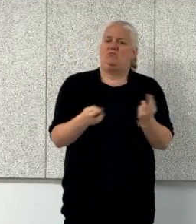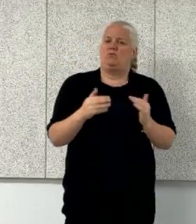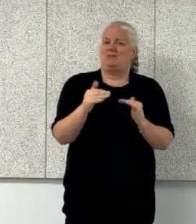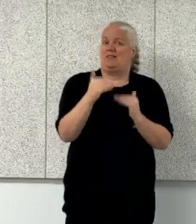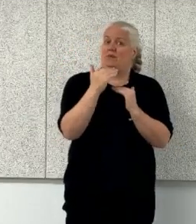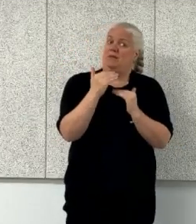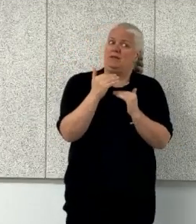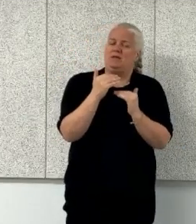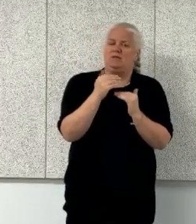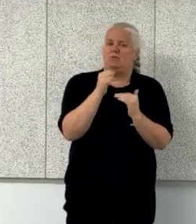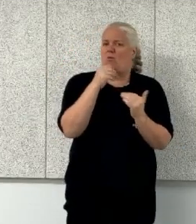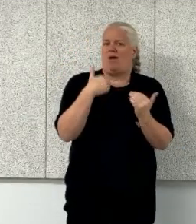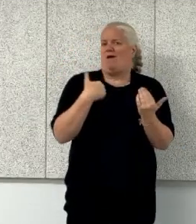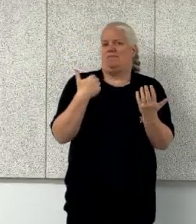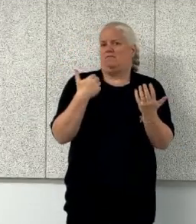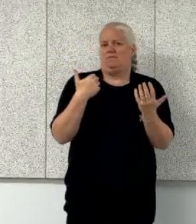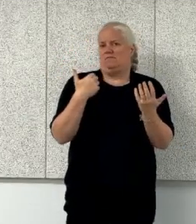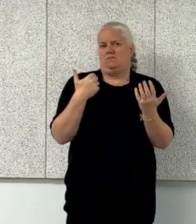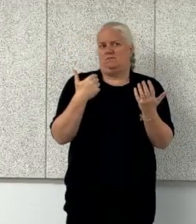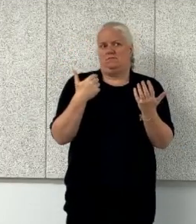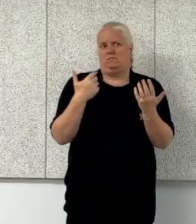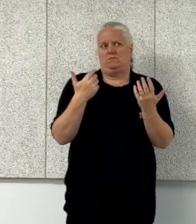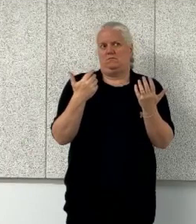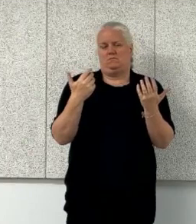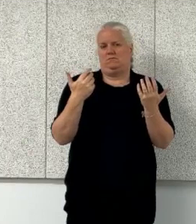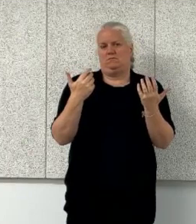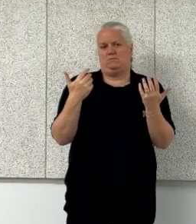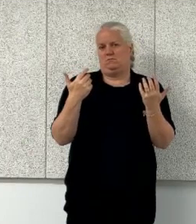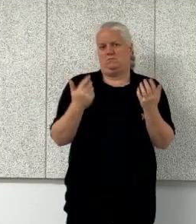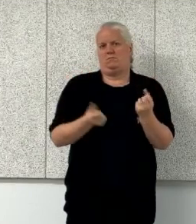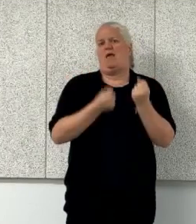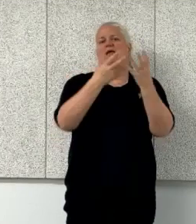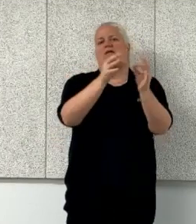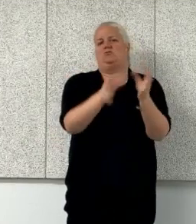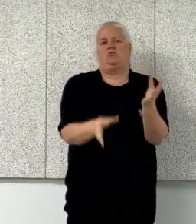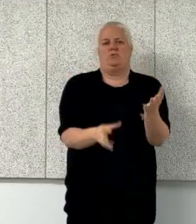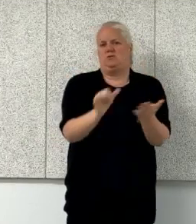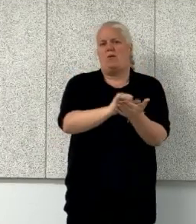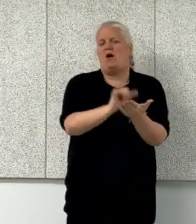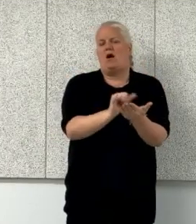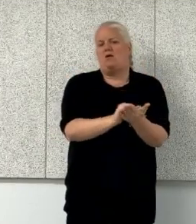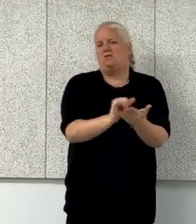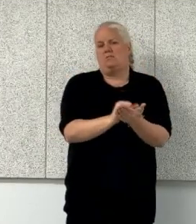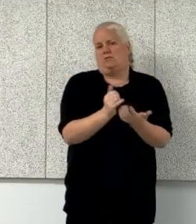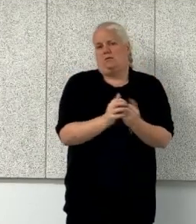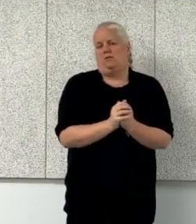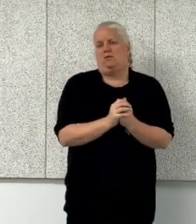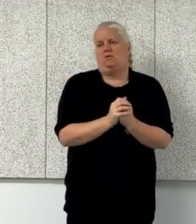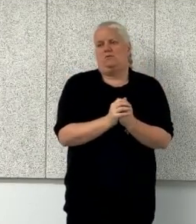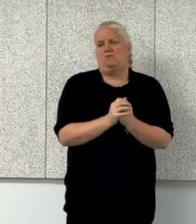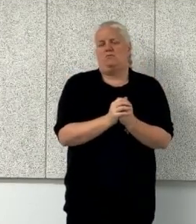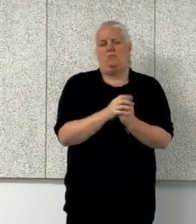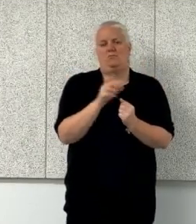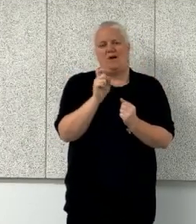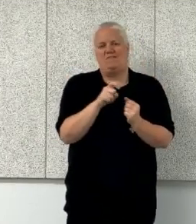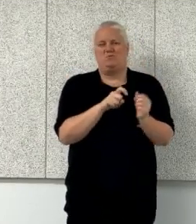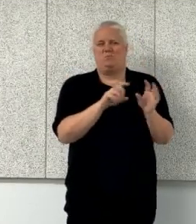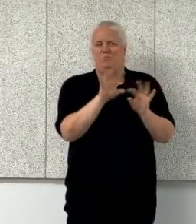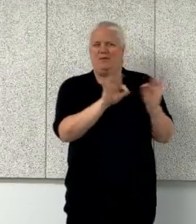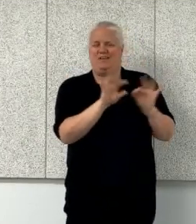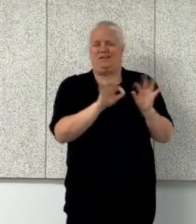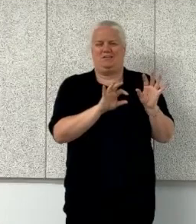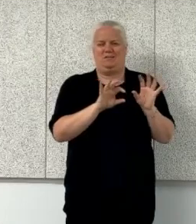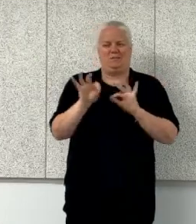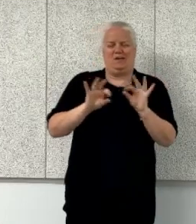terms of interpreters. Not everything can be interpreted. It's just impossible. So it has to be a pick and choose. And so